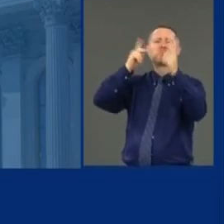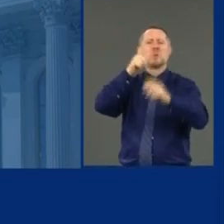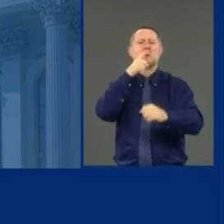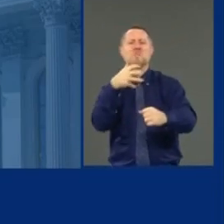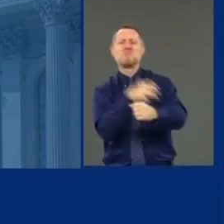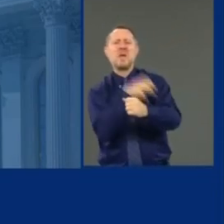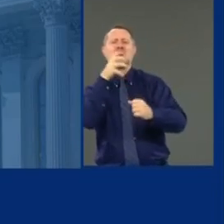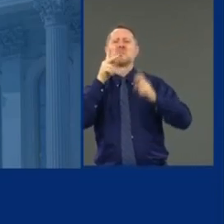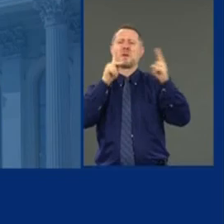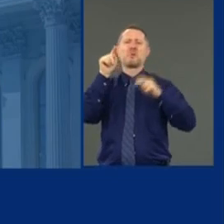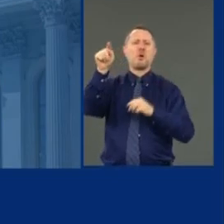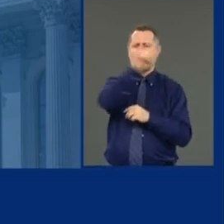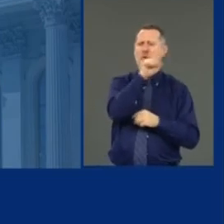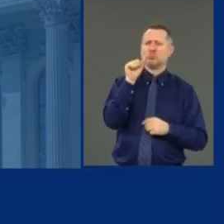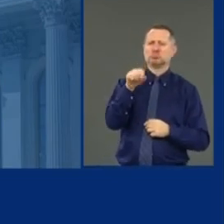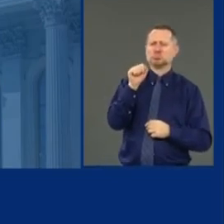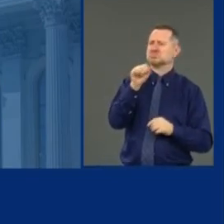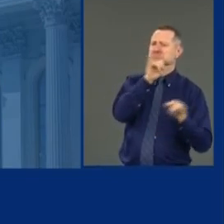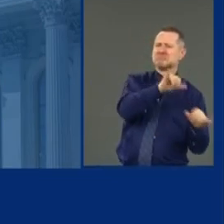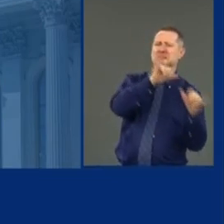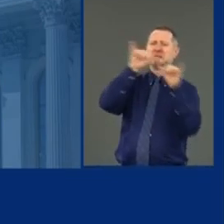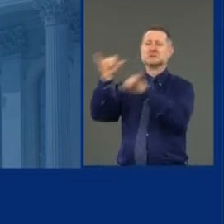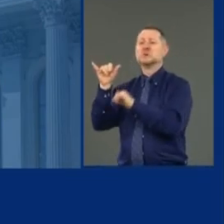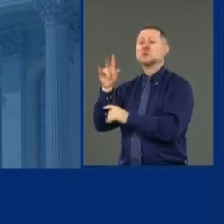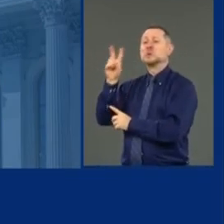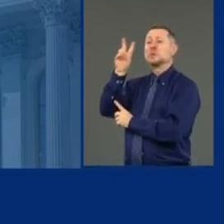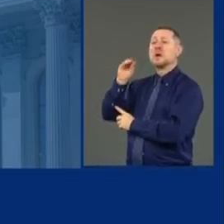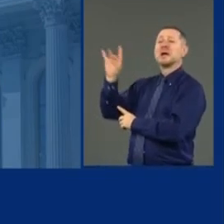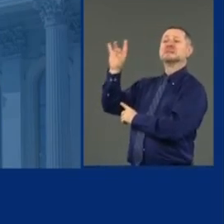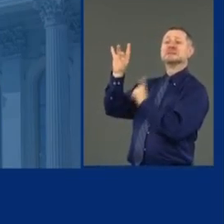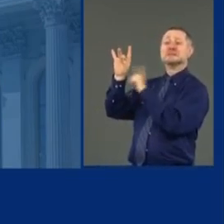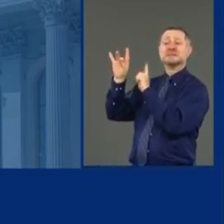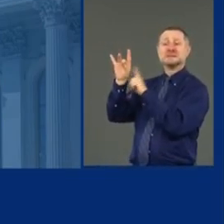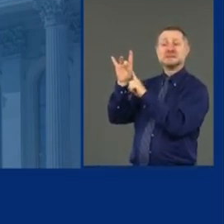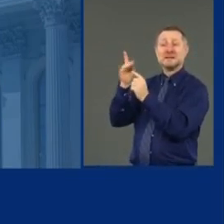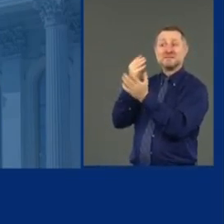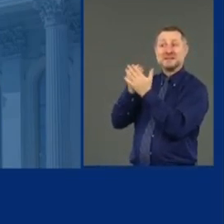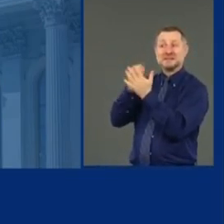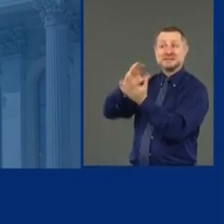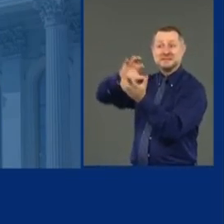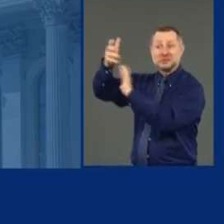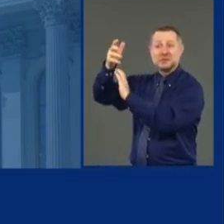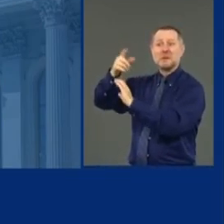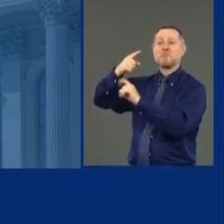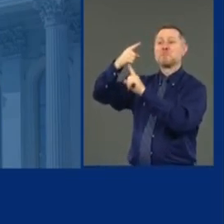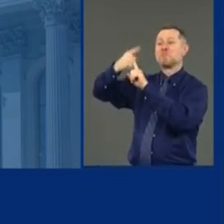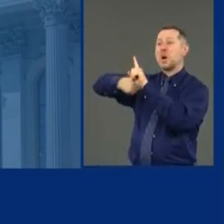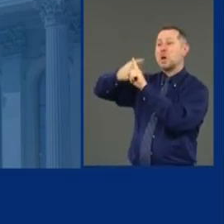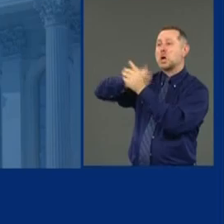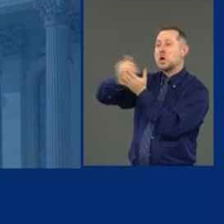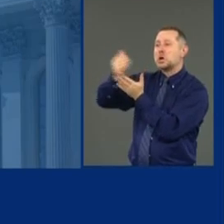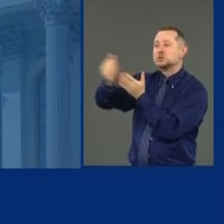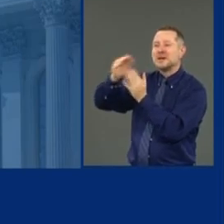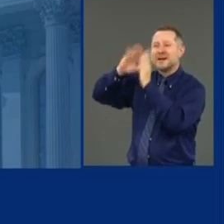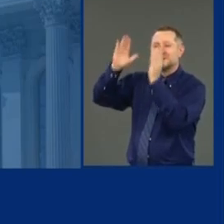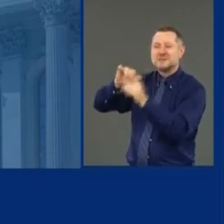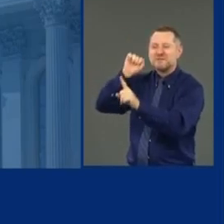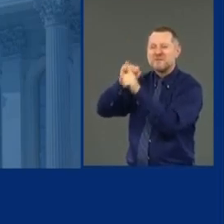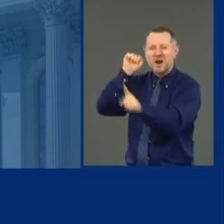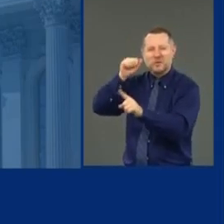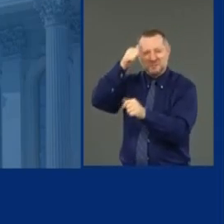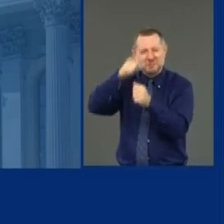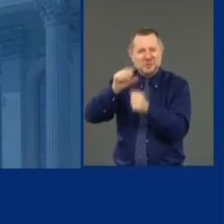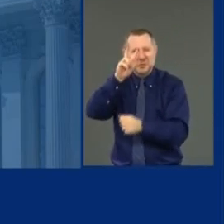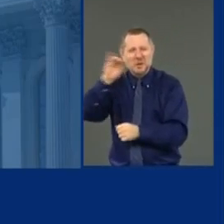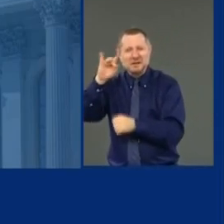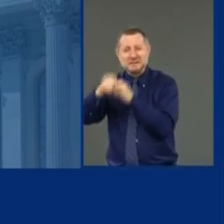happened after the 2008 financial crisis, the mortgage fraud crisis. The big banks that caused